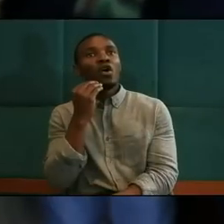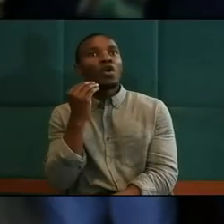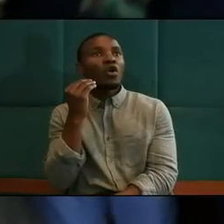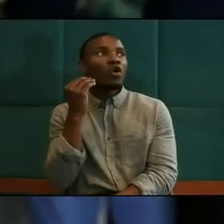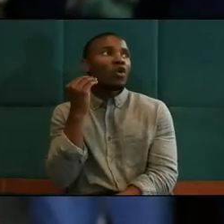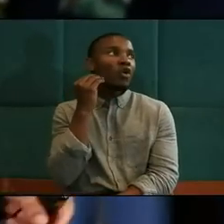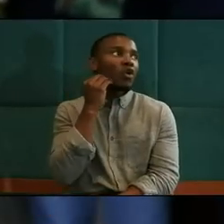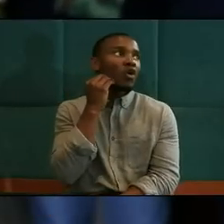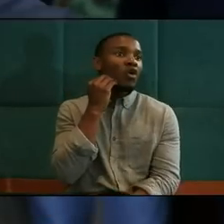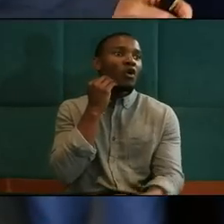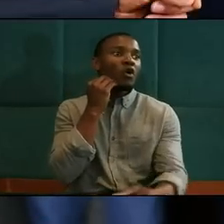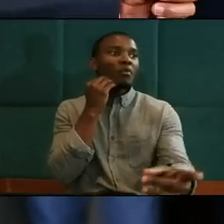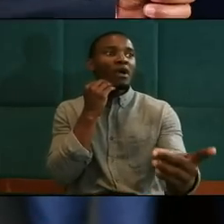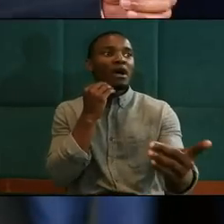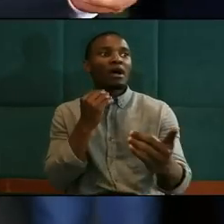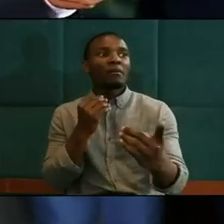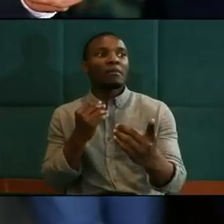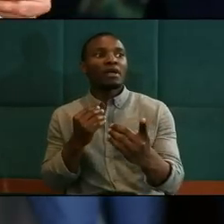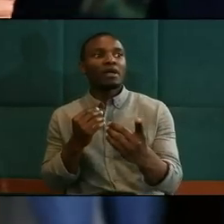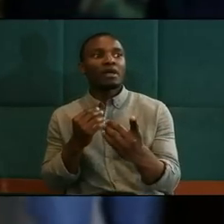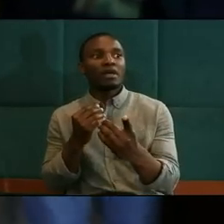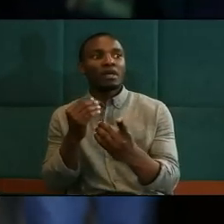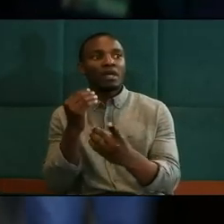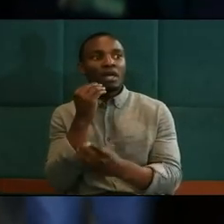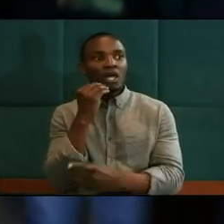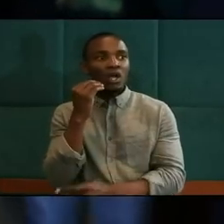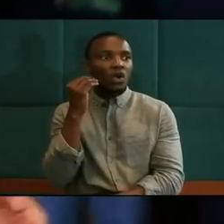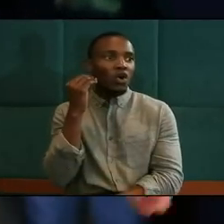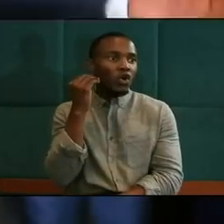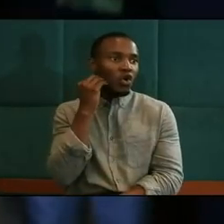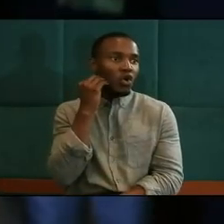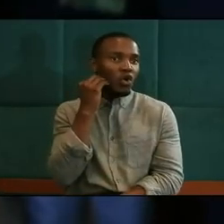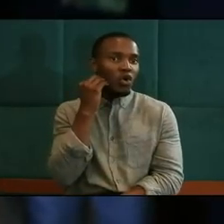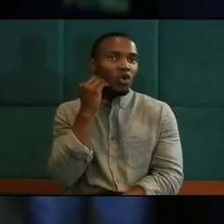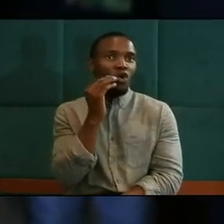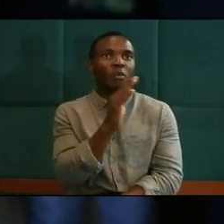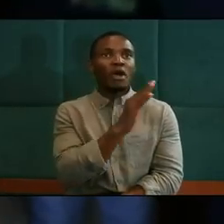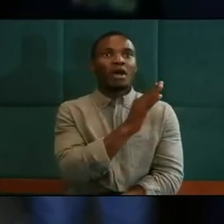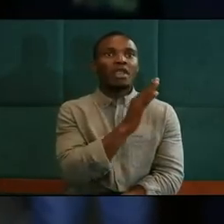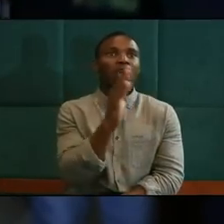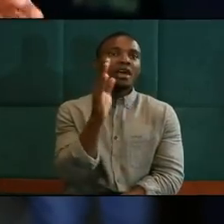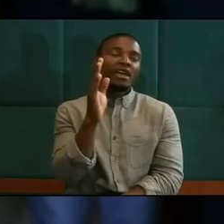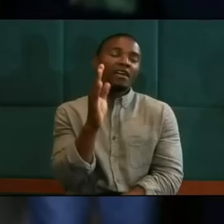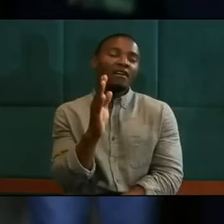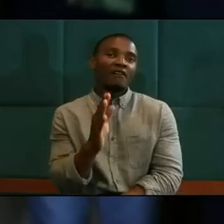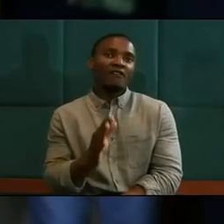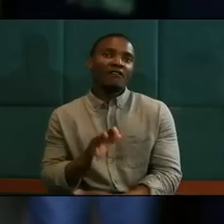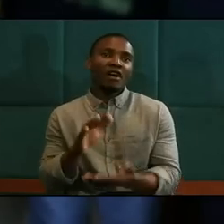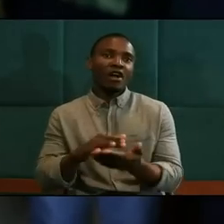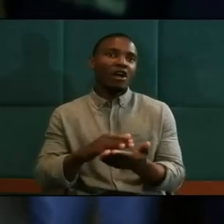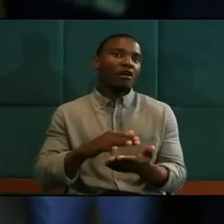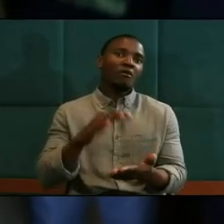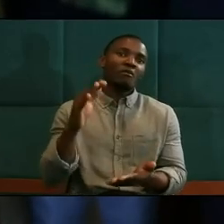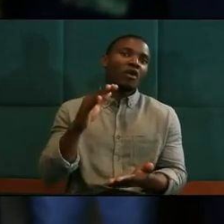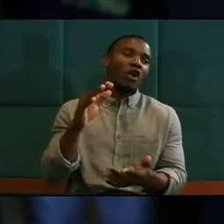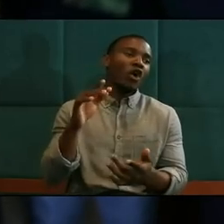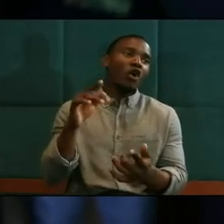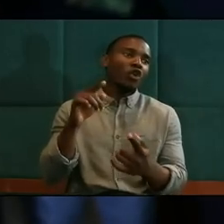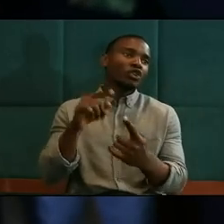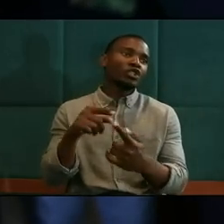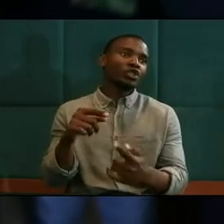Coming come. Home. Oh, coming home. Come. Never more to